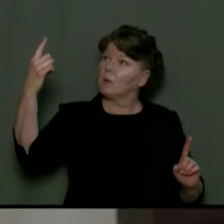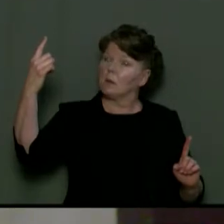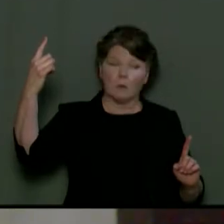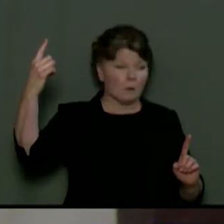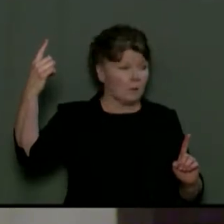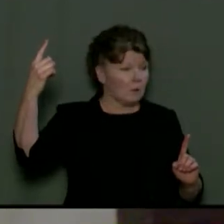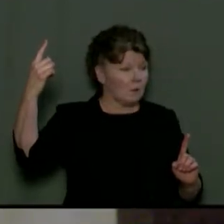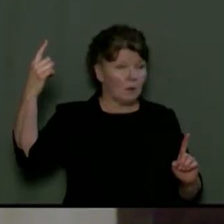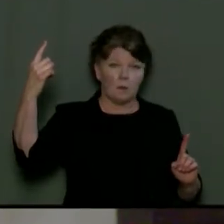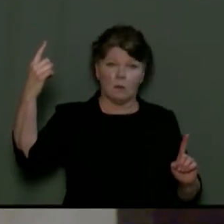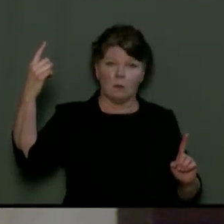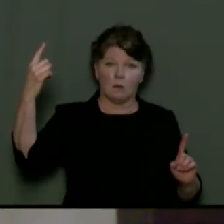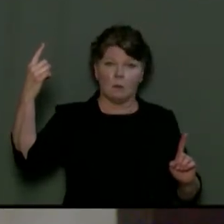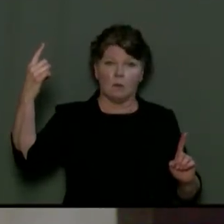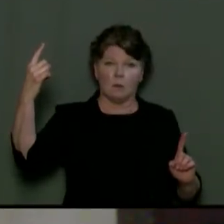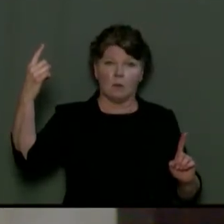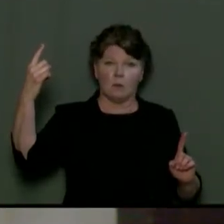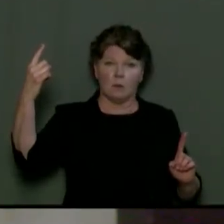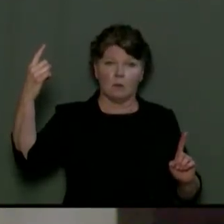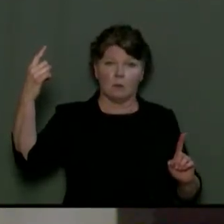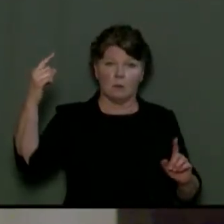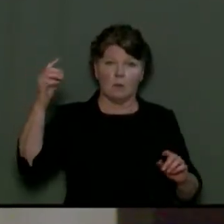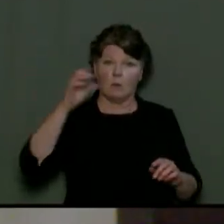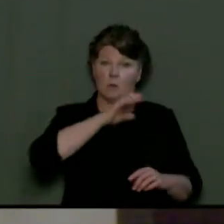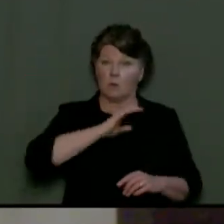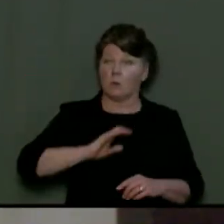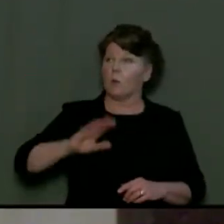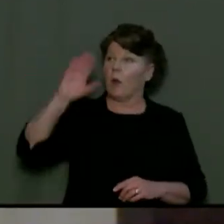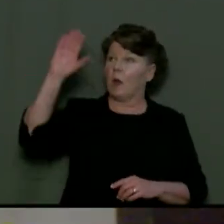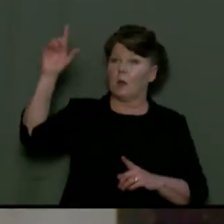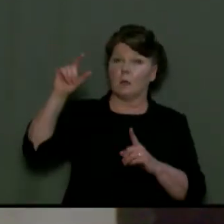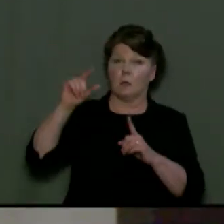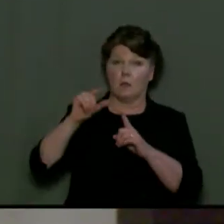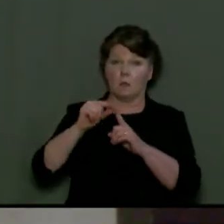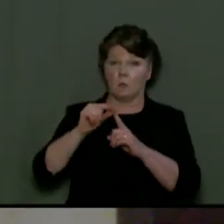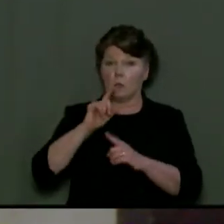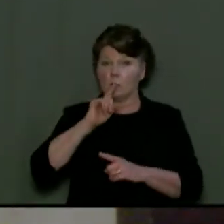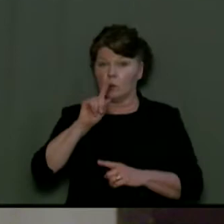Now, do the words of Christ ring true?